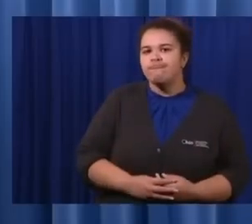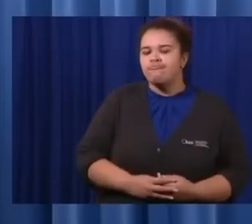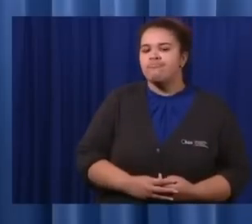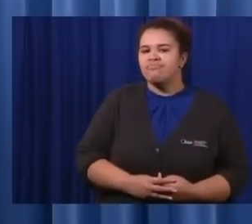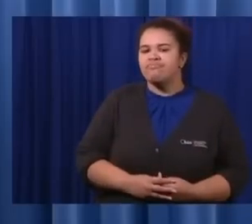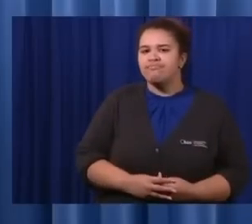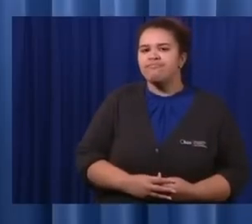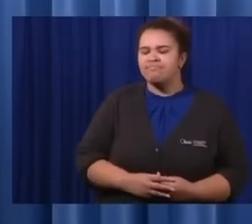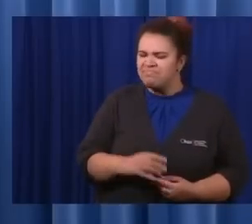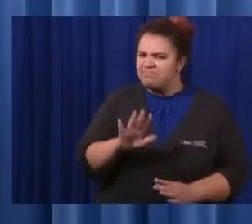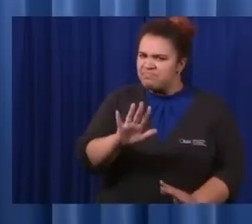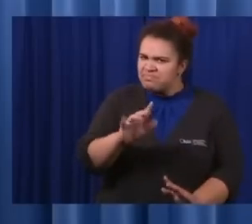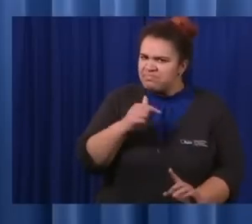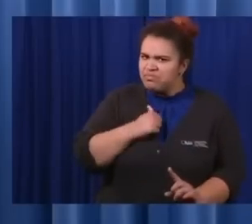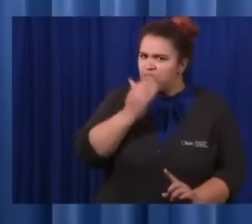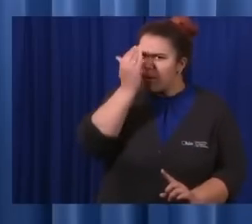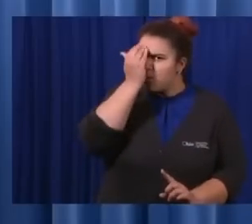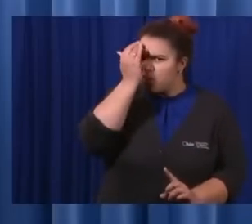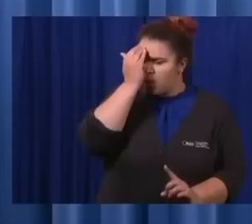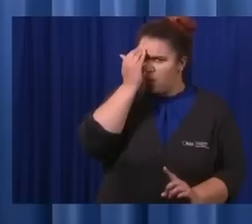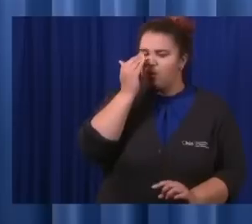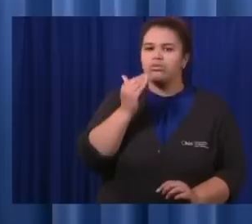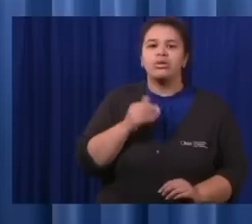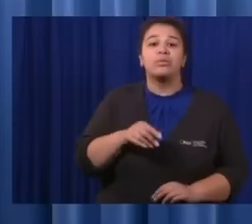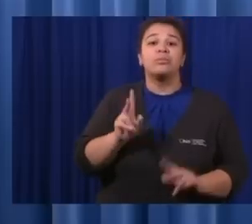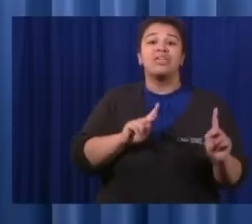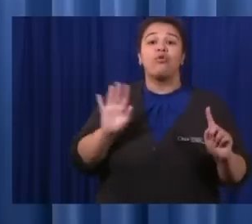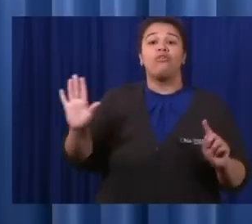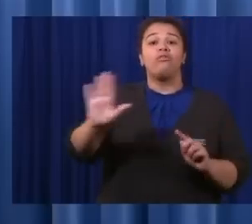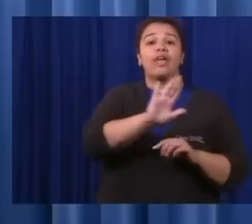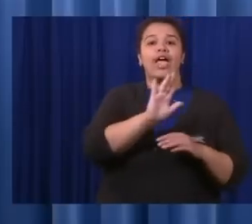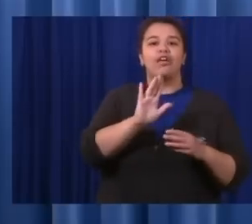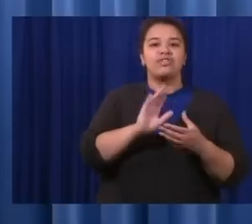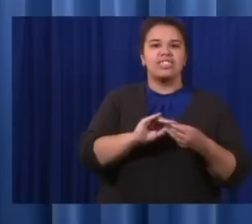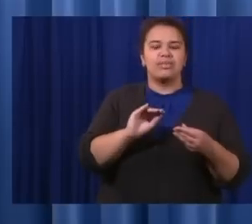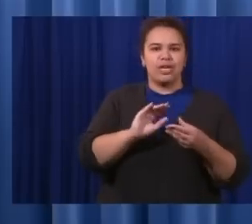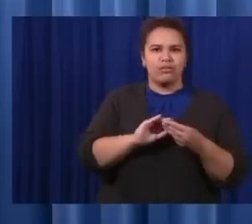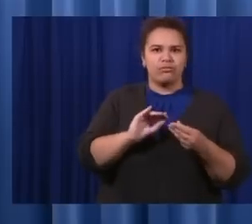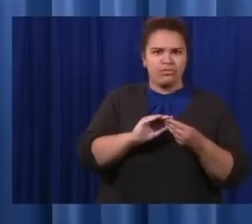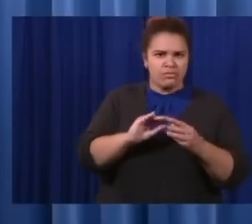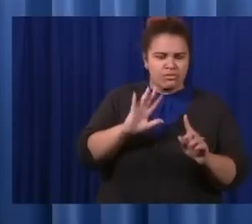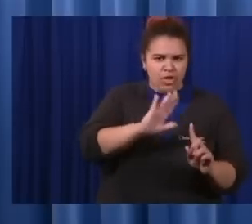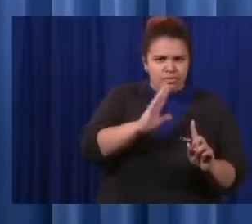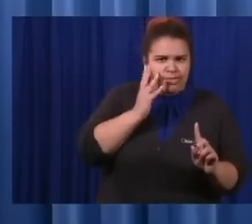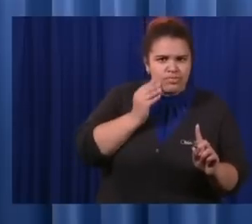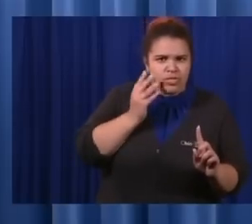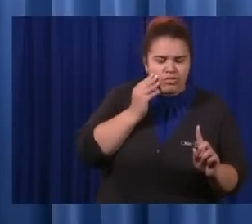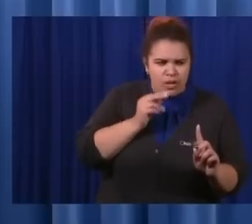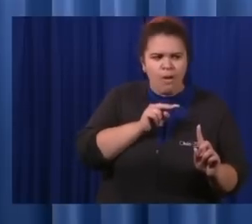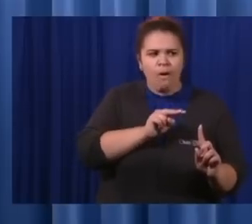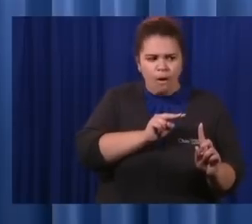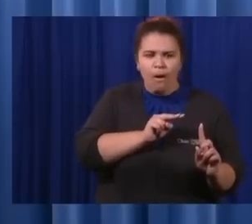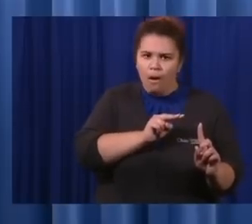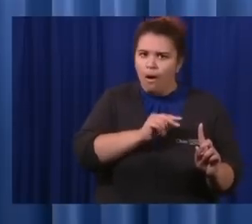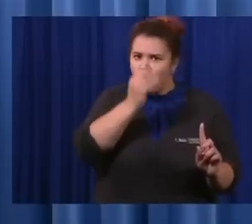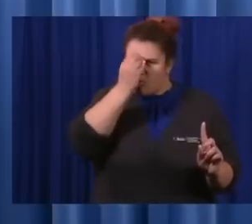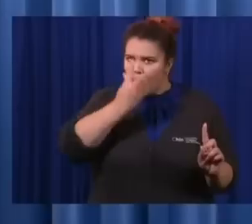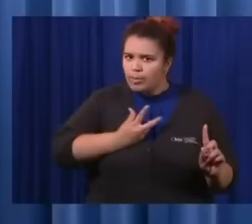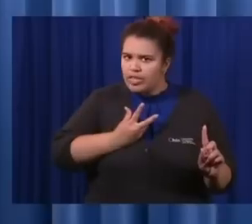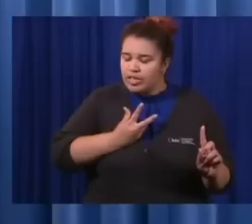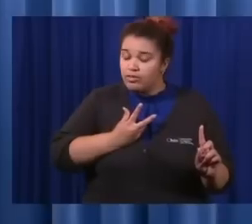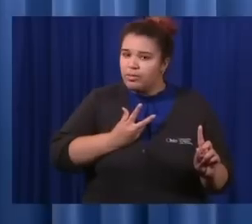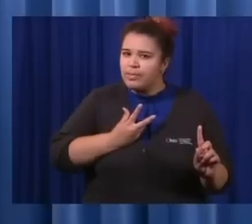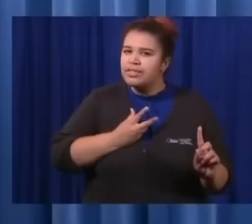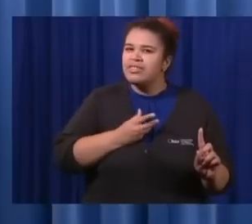is very informative, but does it help you to verify that decision you have made keeps track of